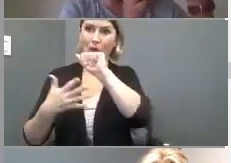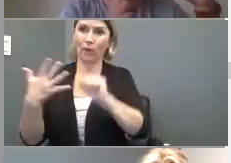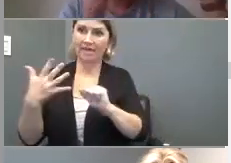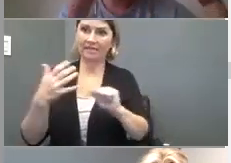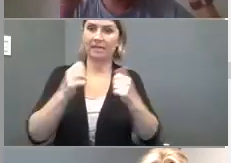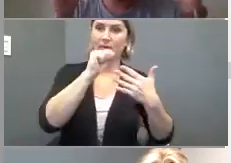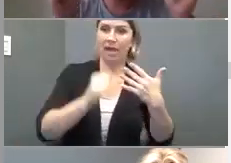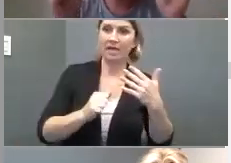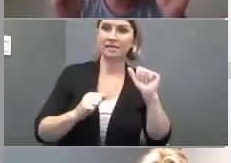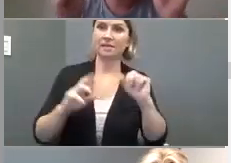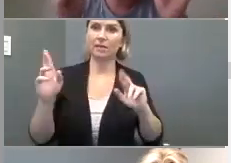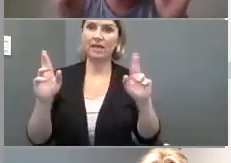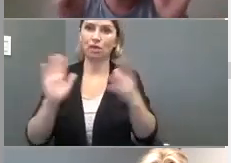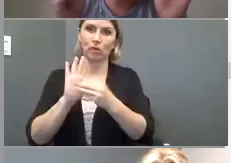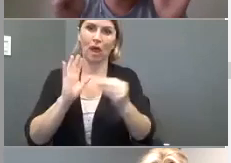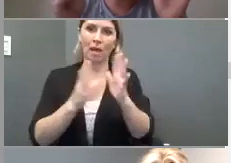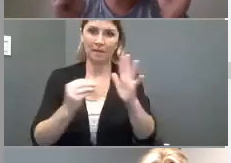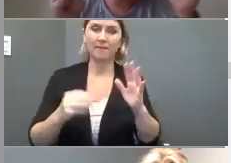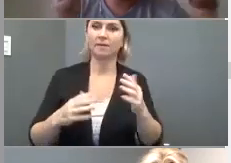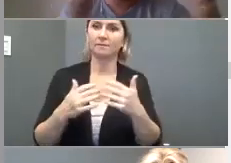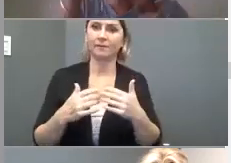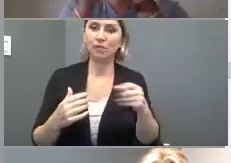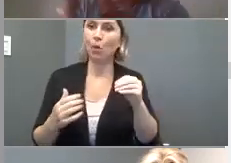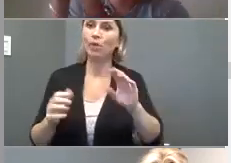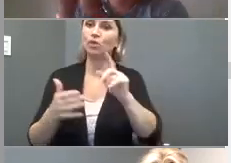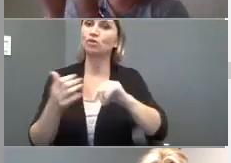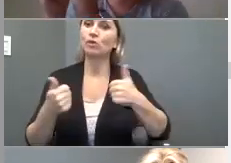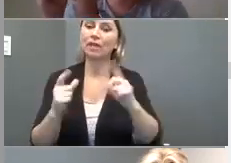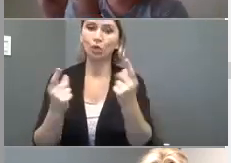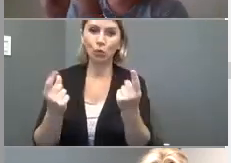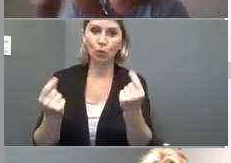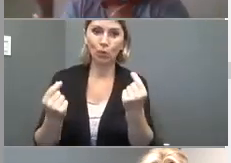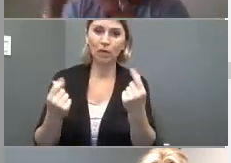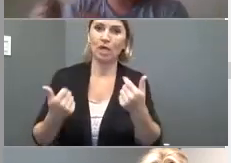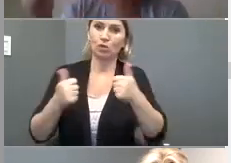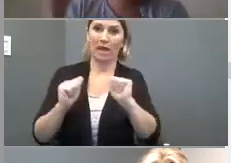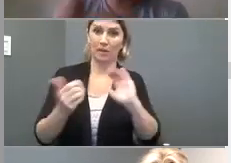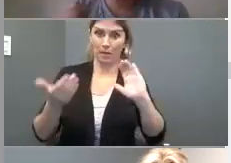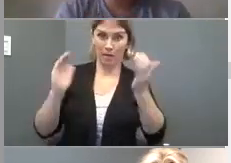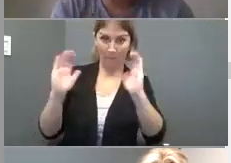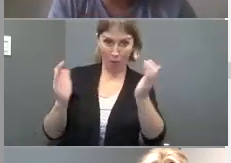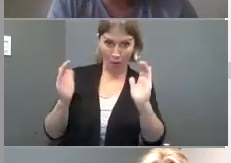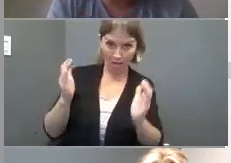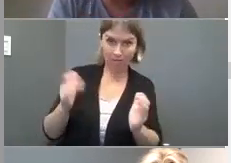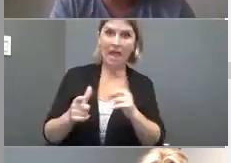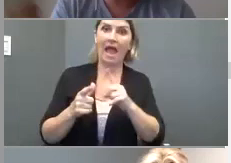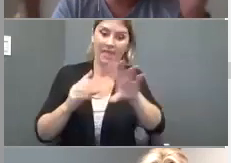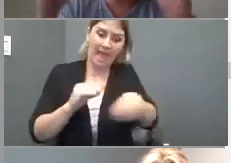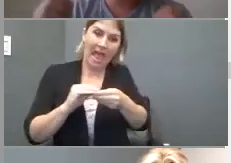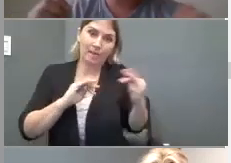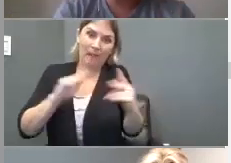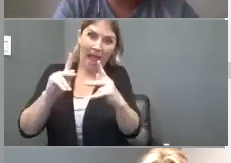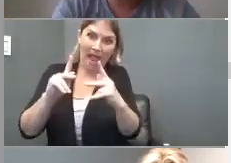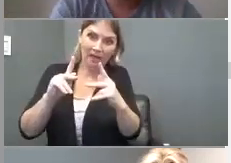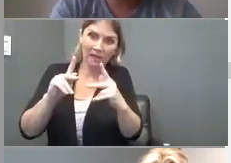right array. And then what we are trying to do is comparing it each time and then adding it back together into